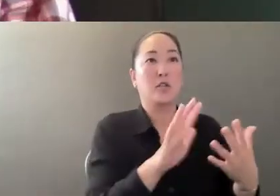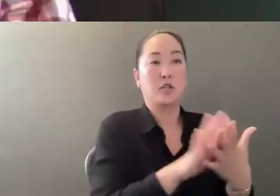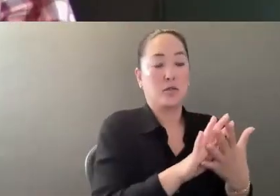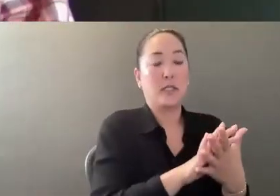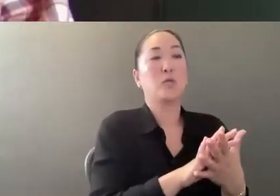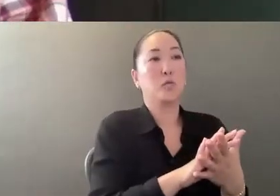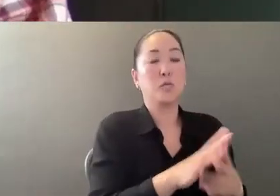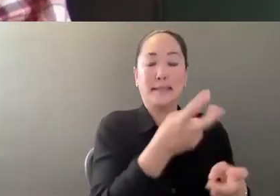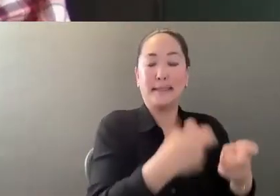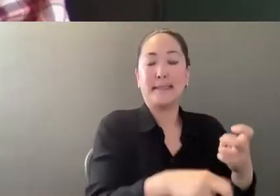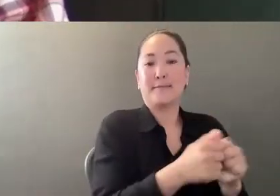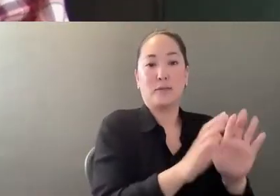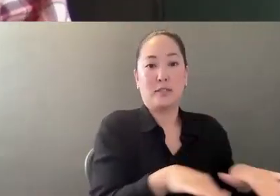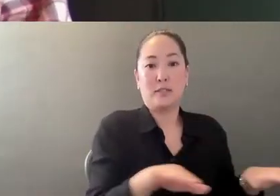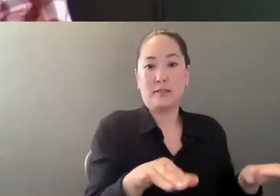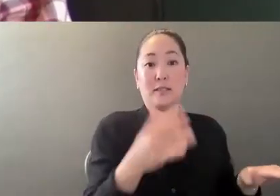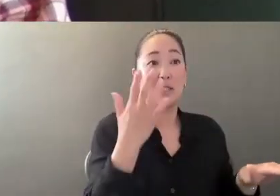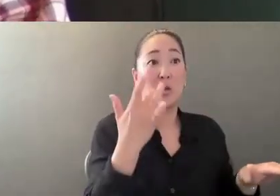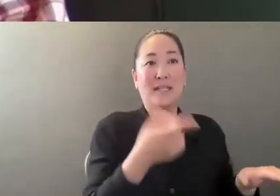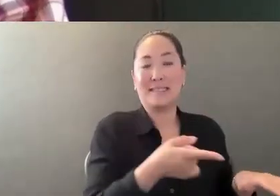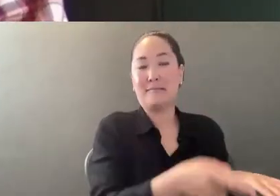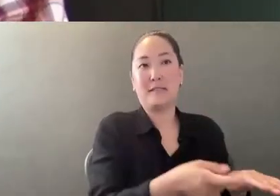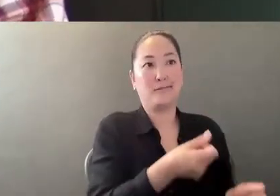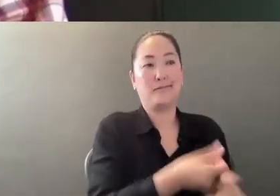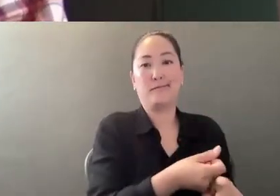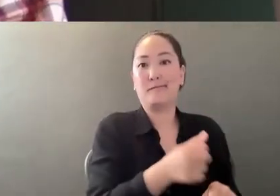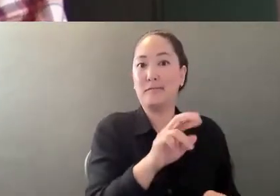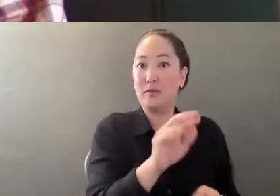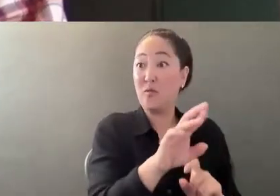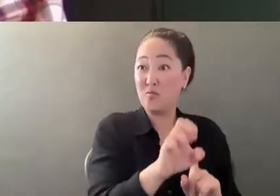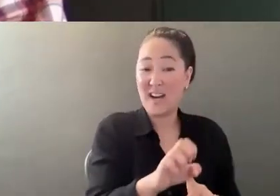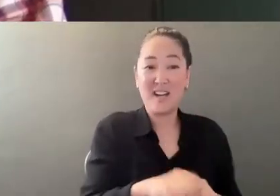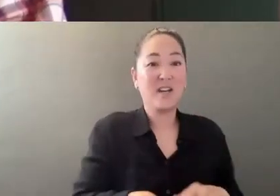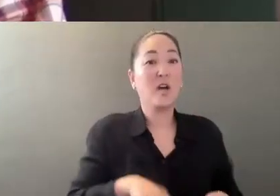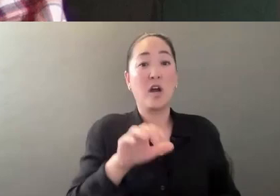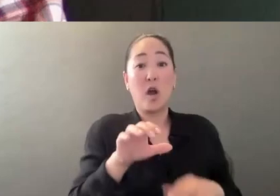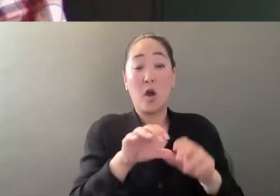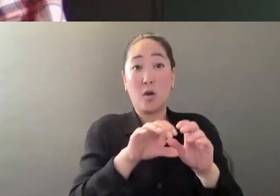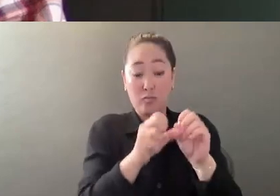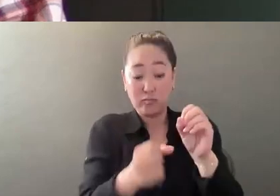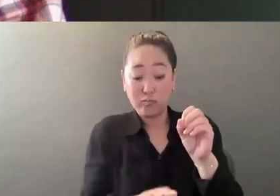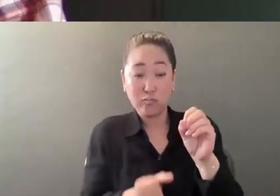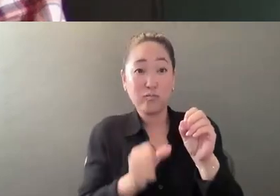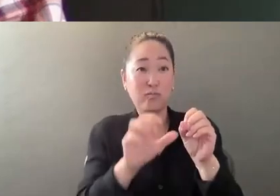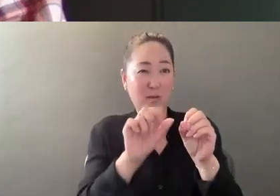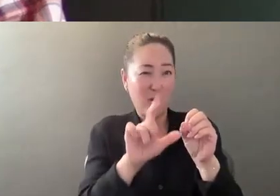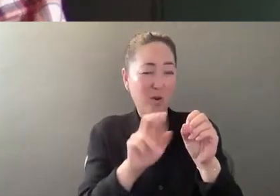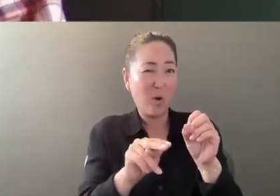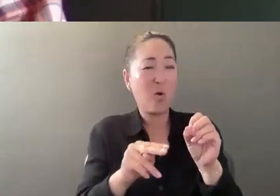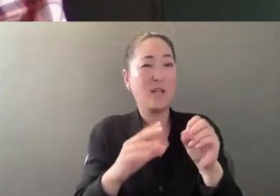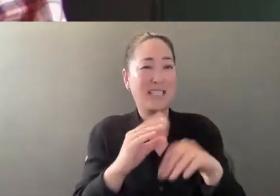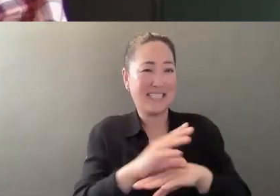so hard in pediatrics because these events are fortunately so rare. Colon cancer and cholangiocarcinoma are exceedingly rare in the